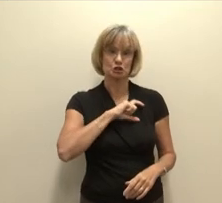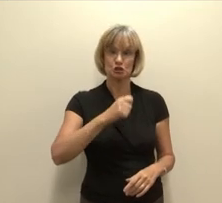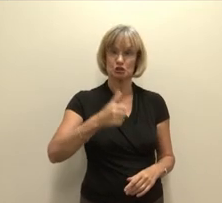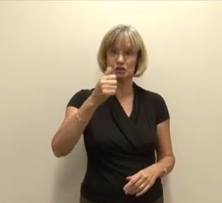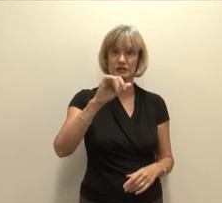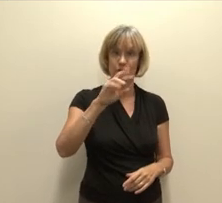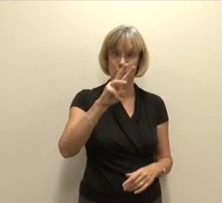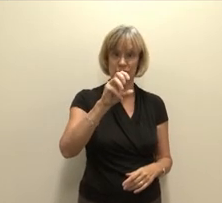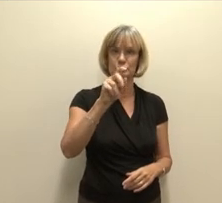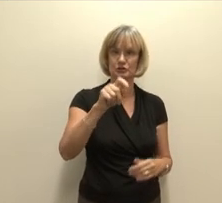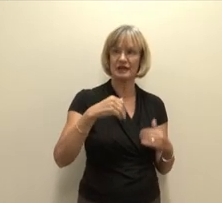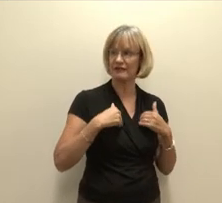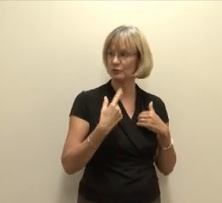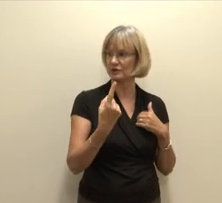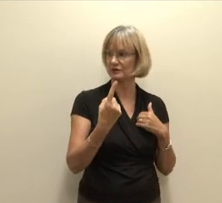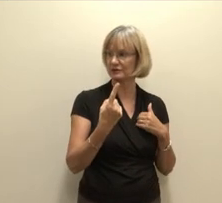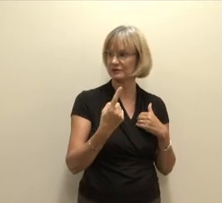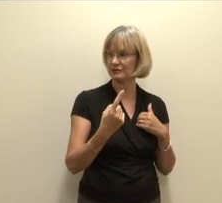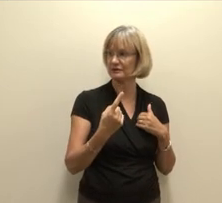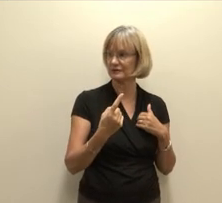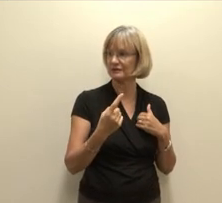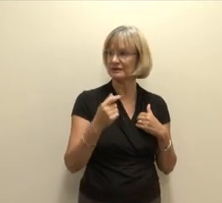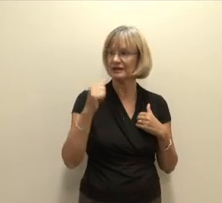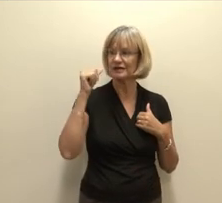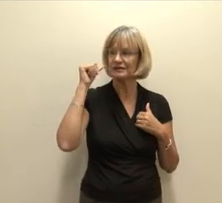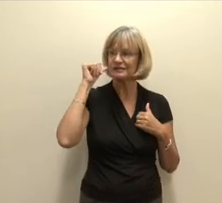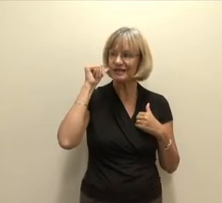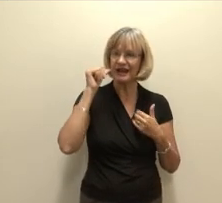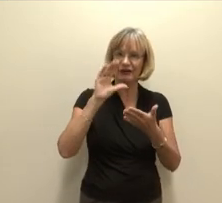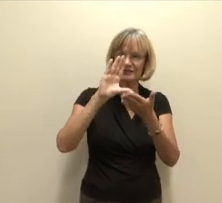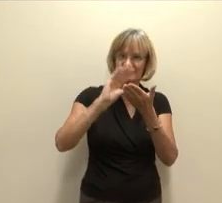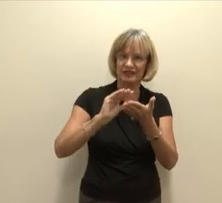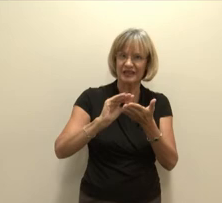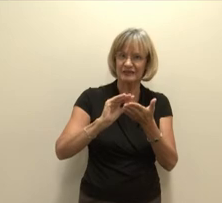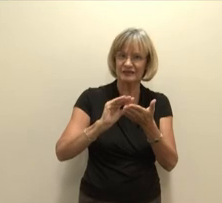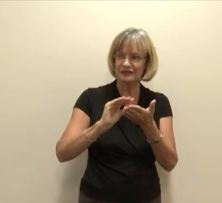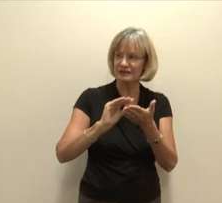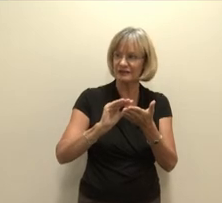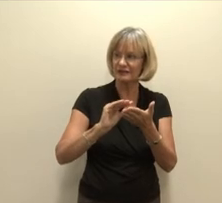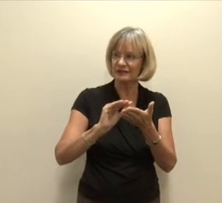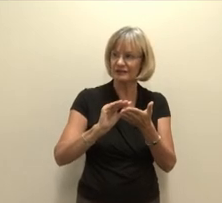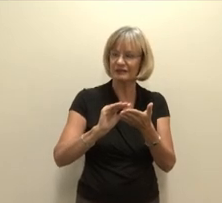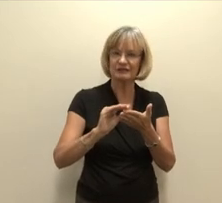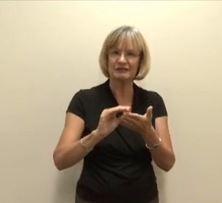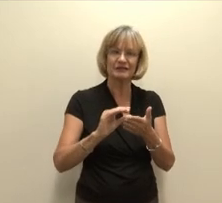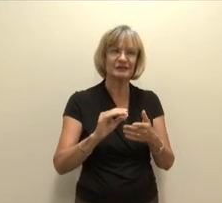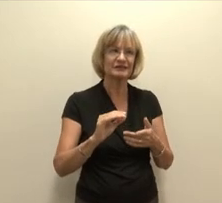Mr. DeVere, are you prepared with announcements?